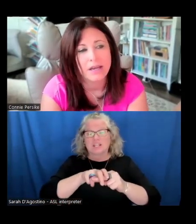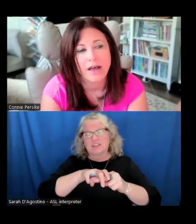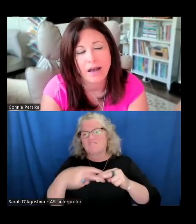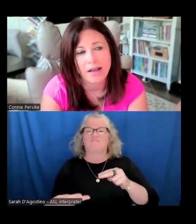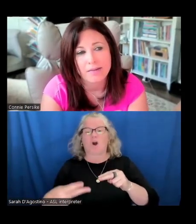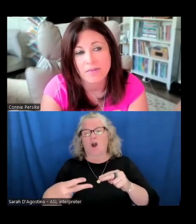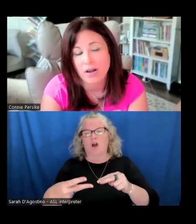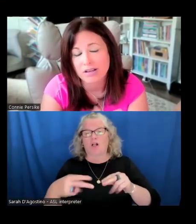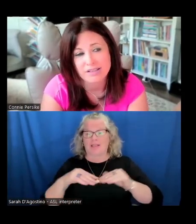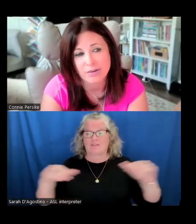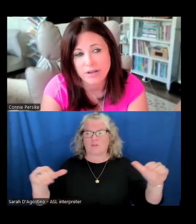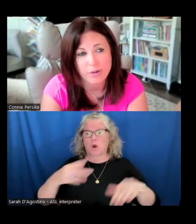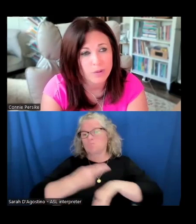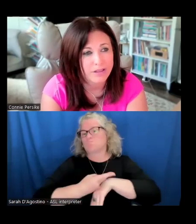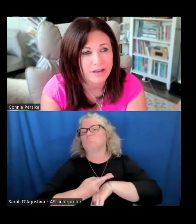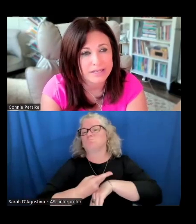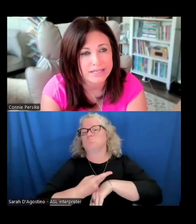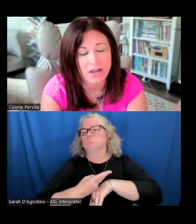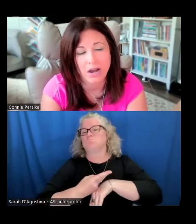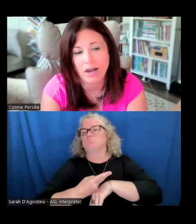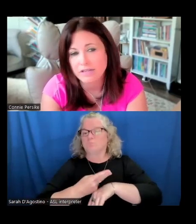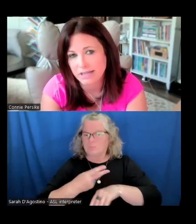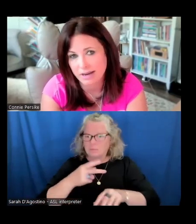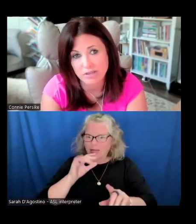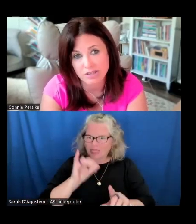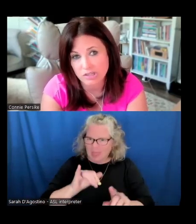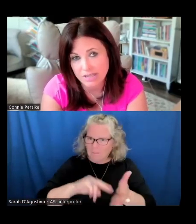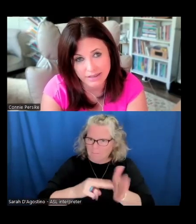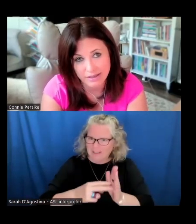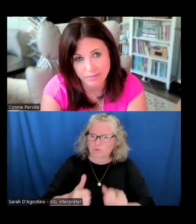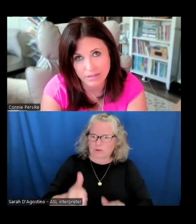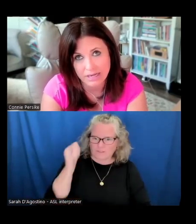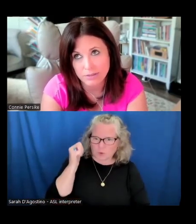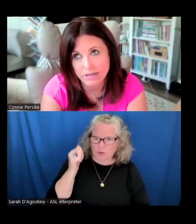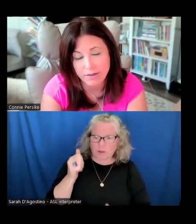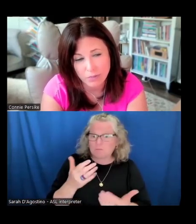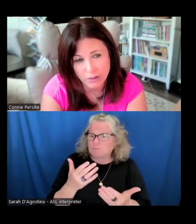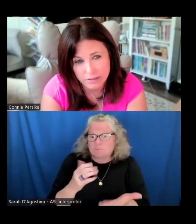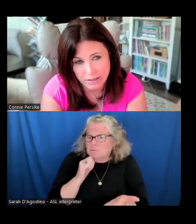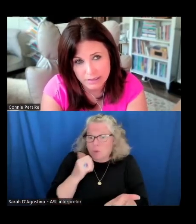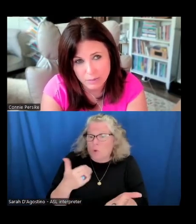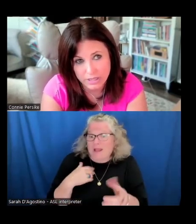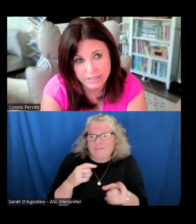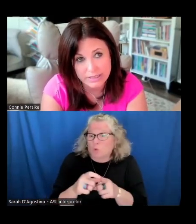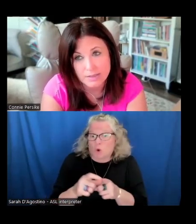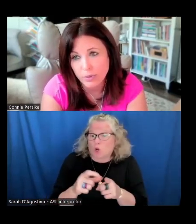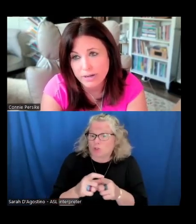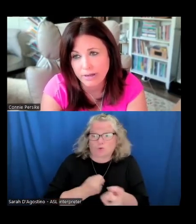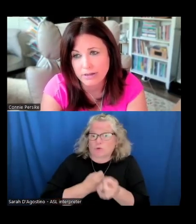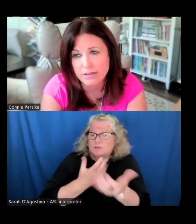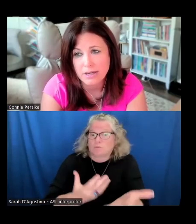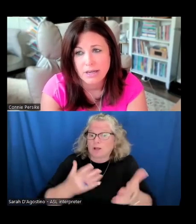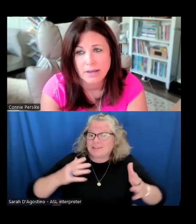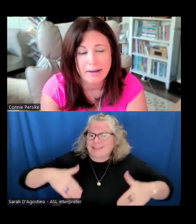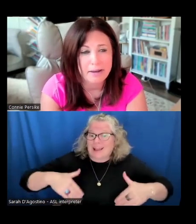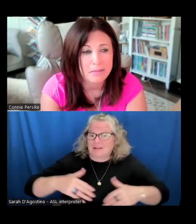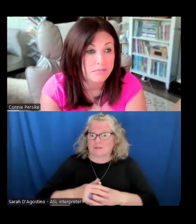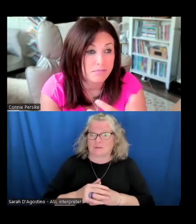that. Also, another one that I see oftentimes is just not that being able to have the words to express